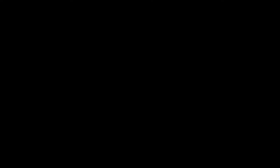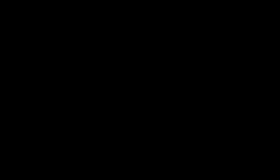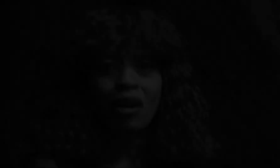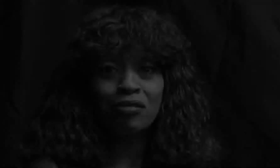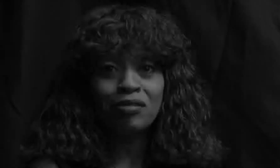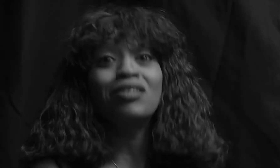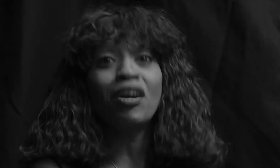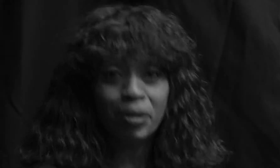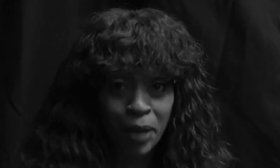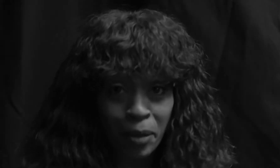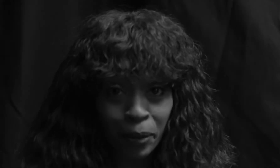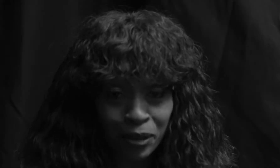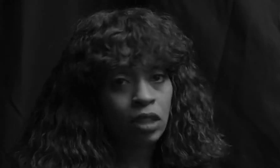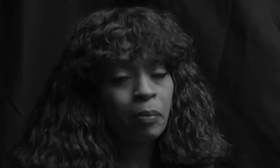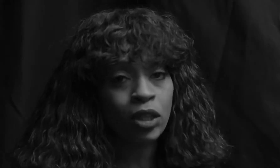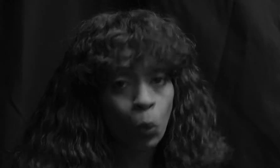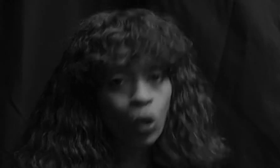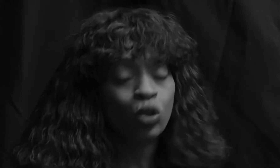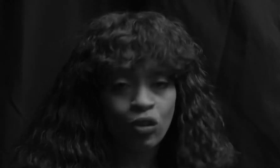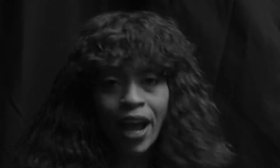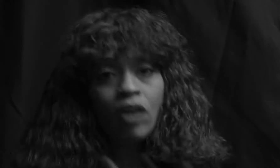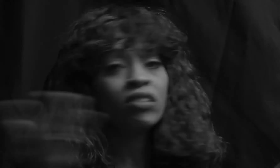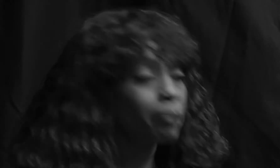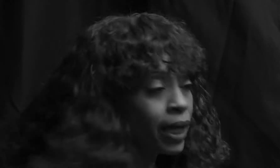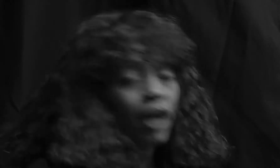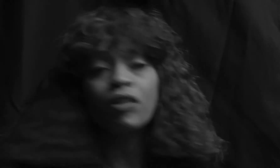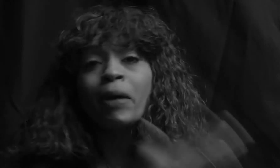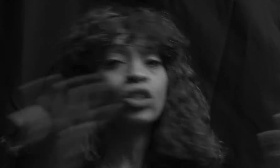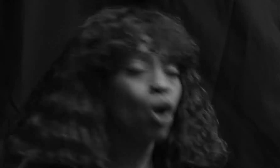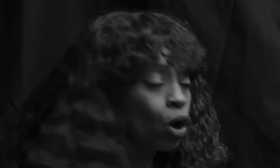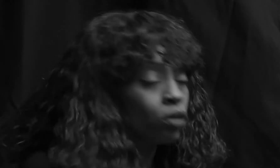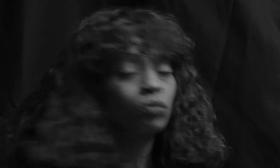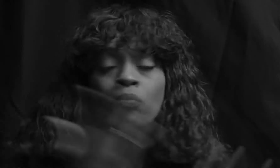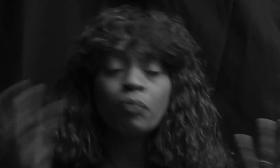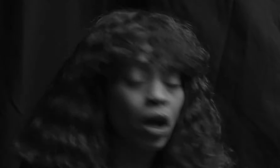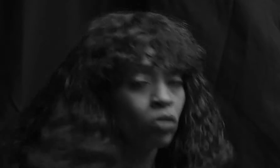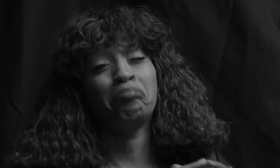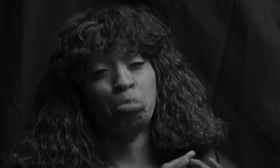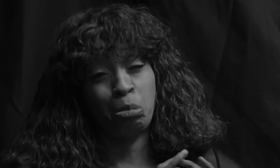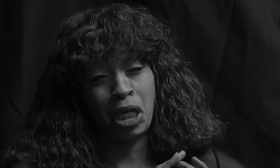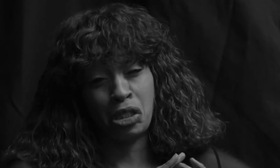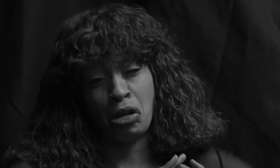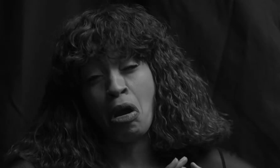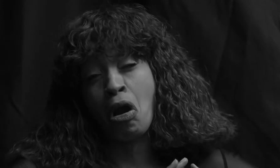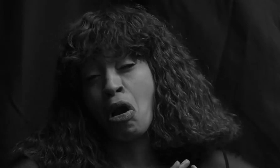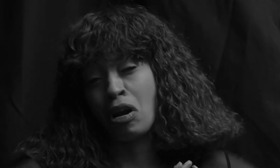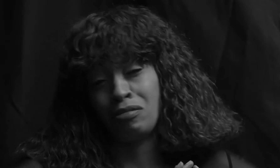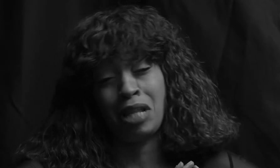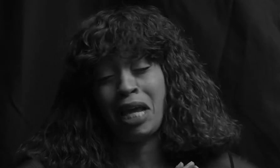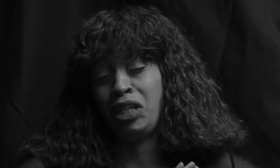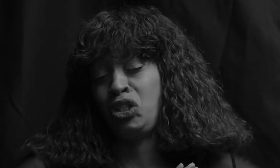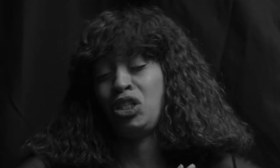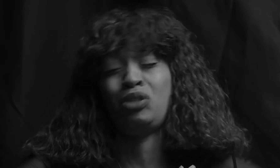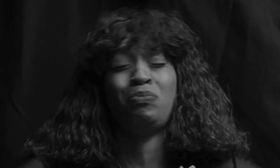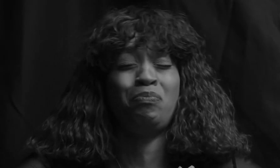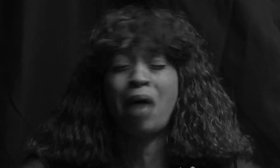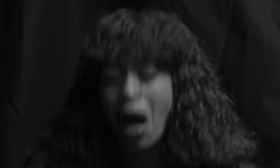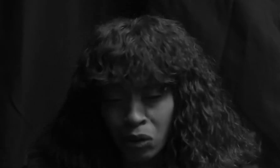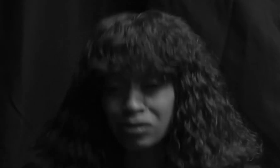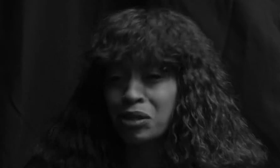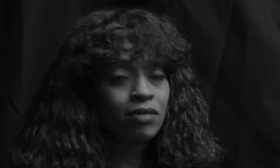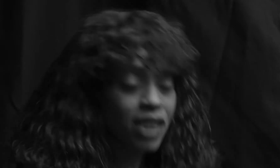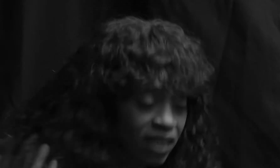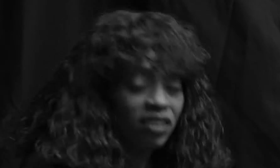I Love loving people and make the world go round they make everybody's heart melt Makes the heart like just